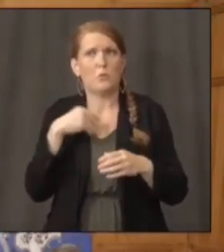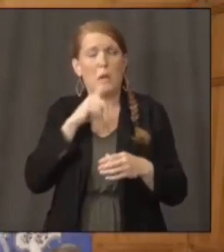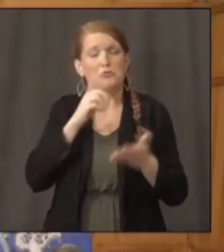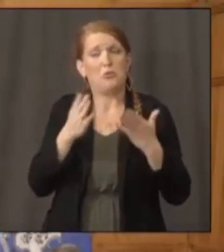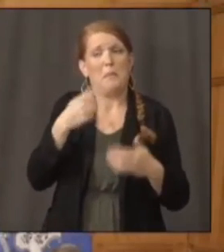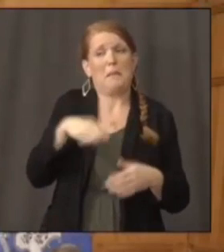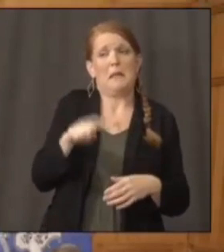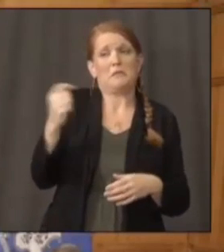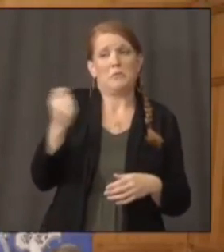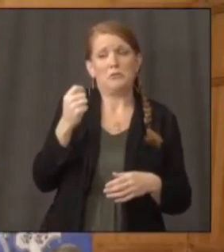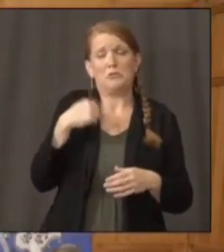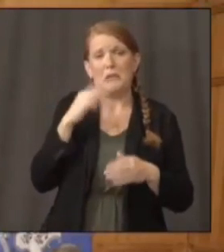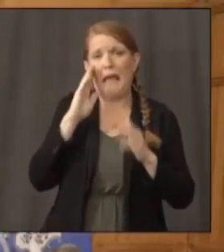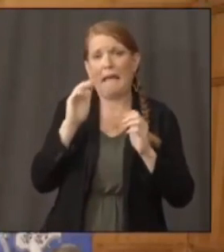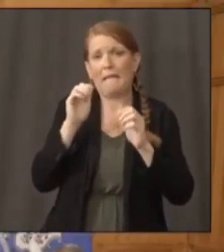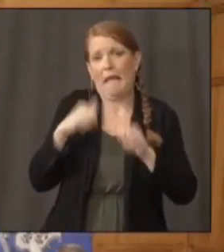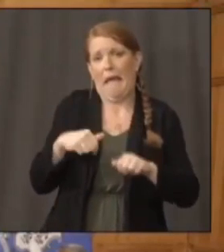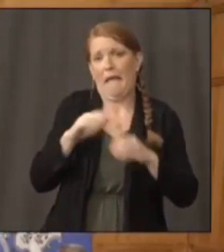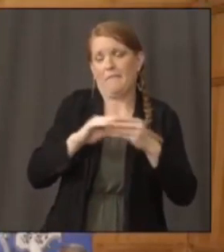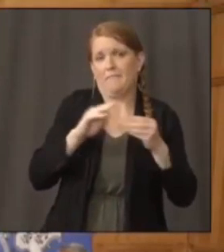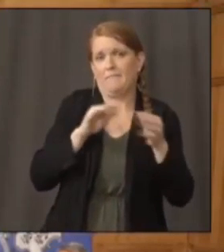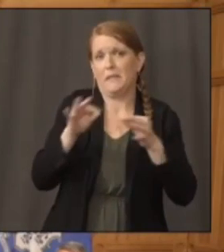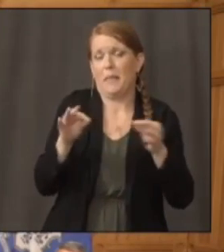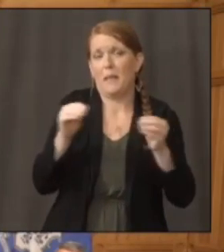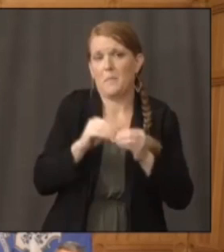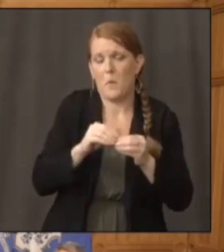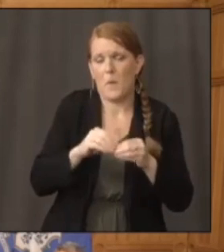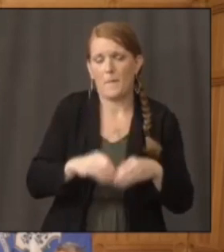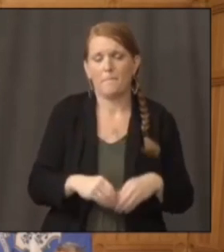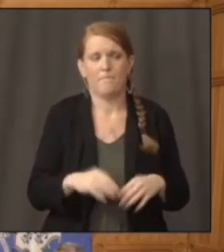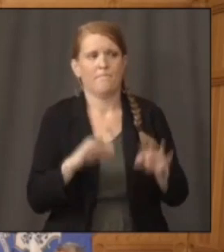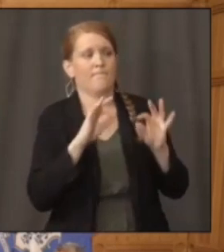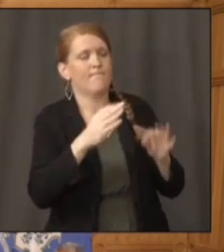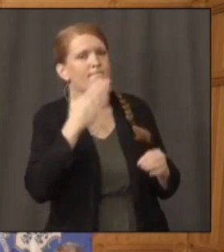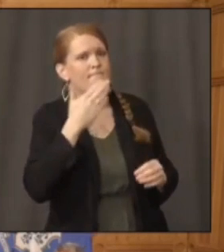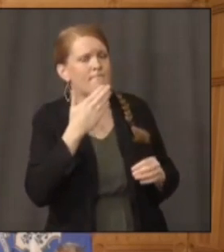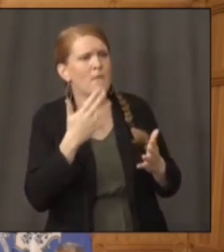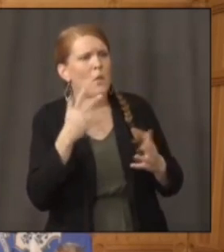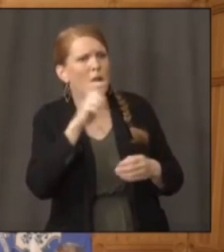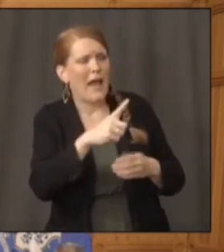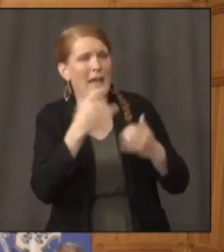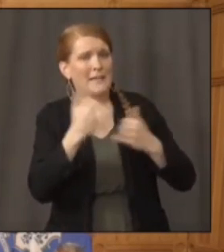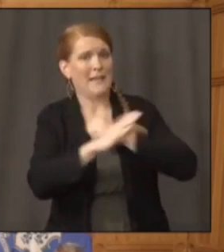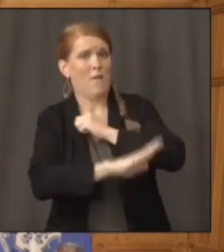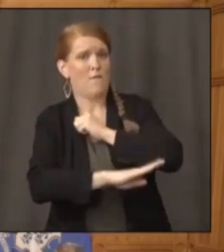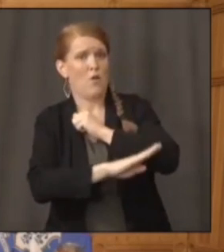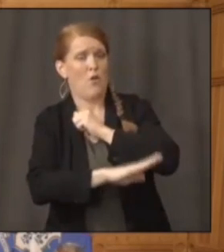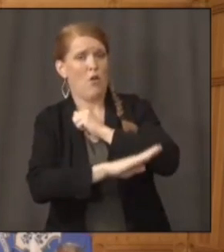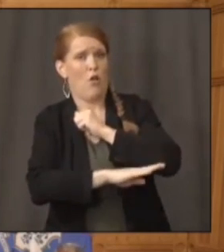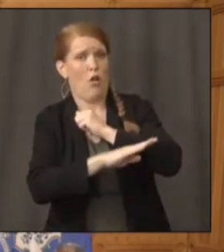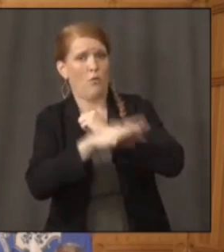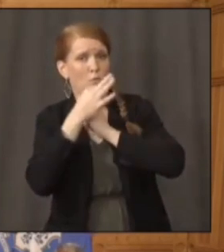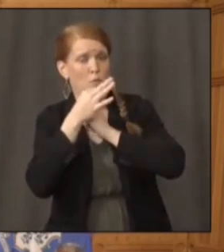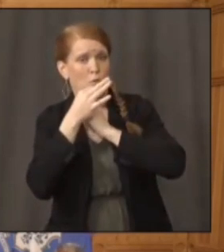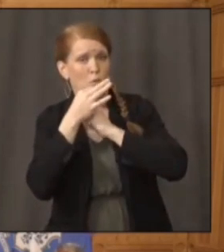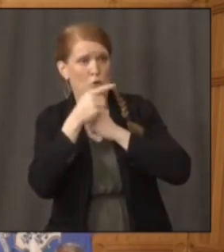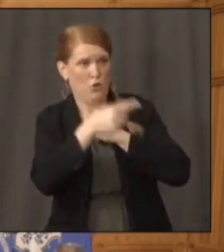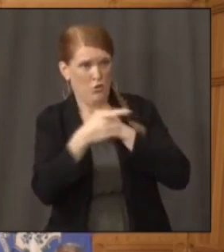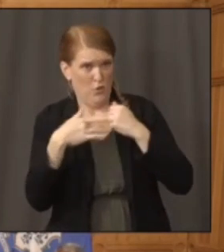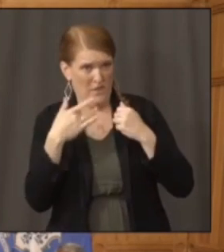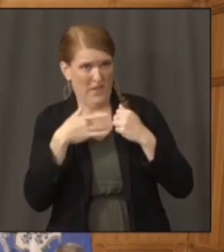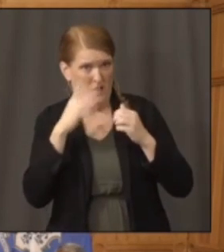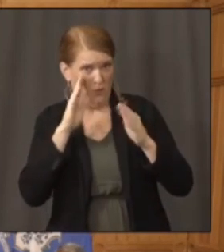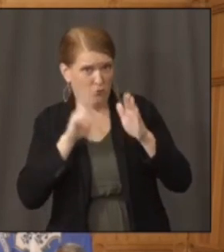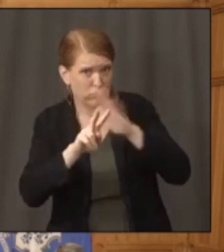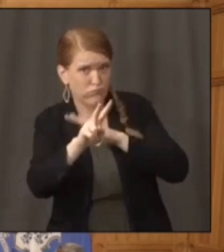Okay, thank you. And I also wanted to ask, as we're moving into the fall, do you expect to see a fall wave? And if so, can you explain a little bit about